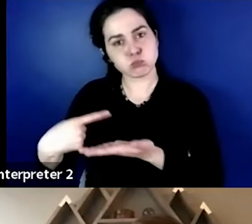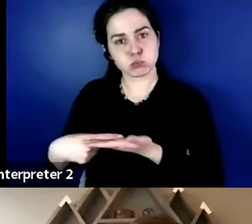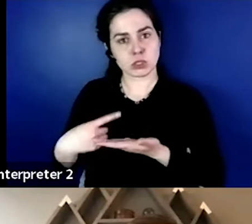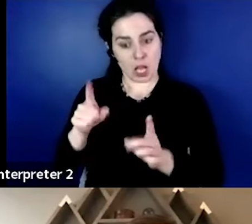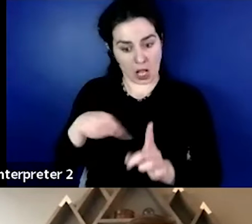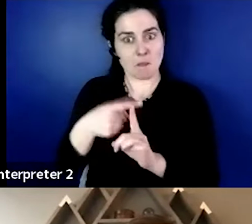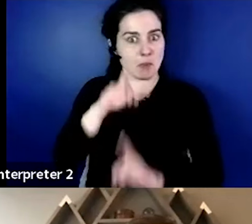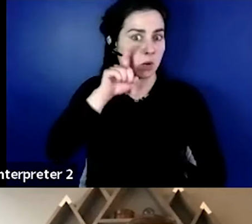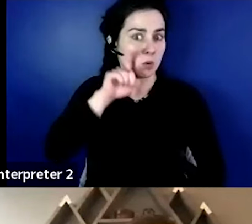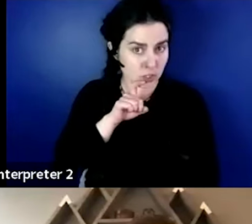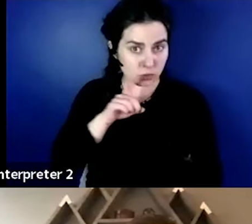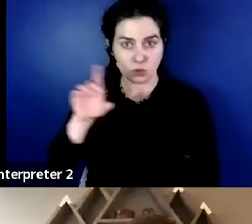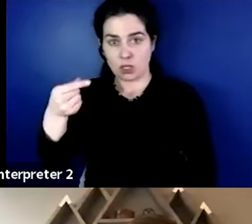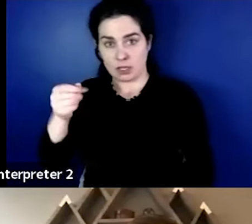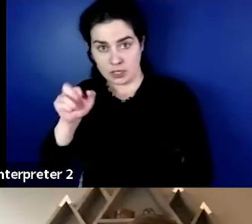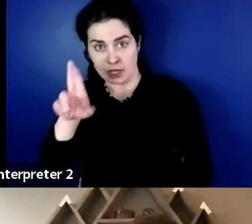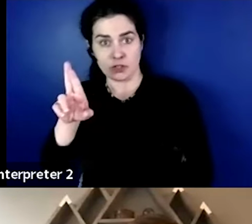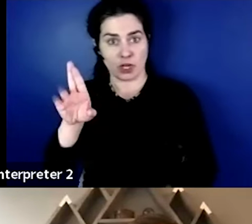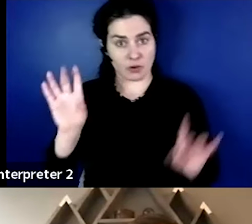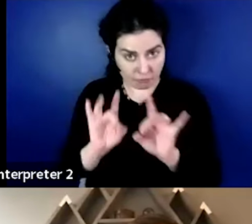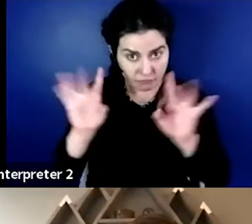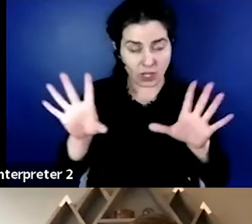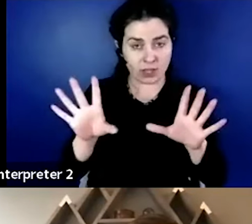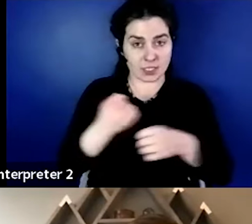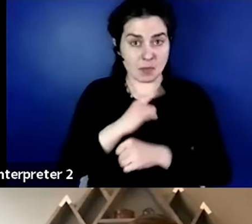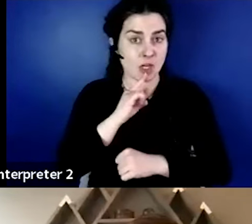and gender-based violence to make sure that they understand